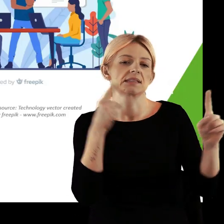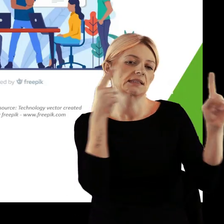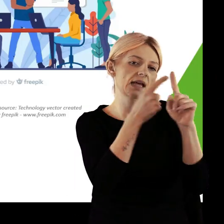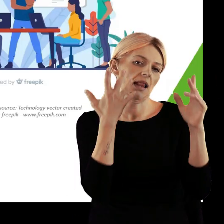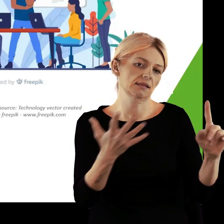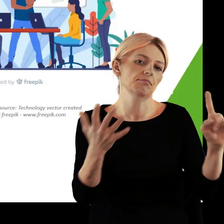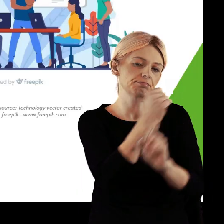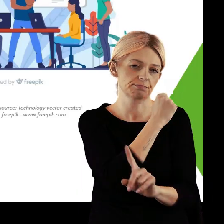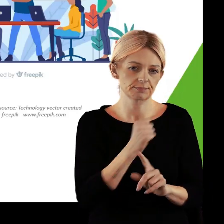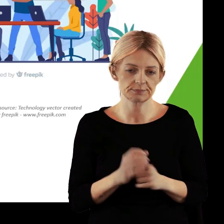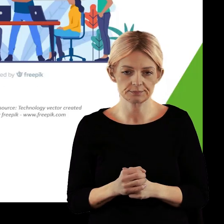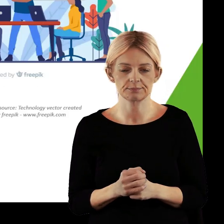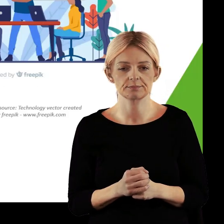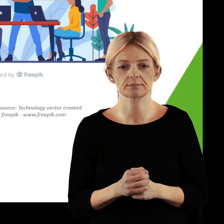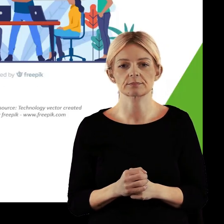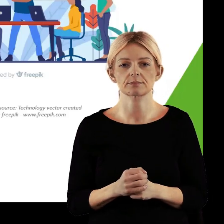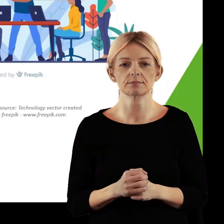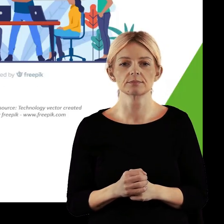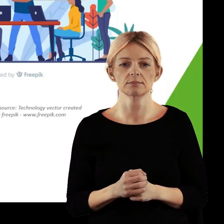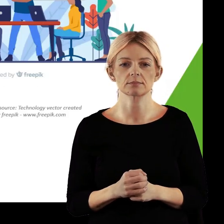for the results.